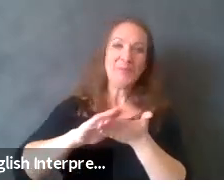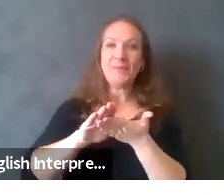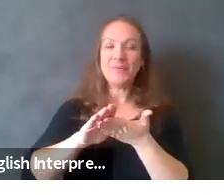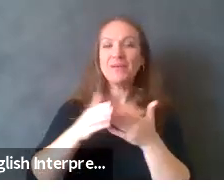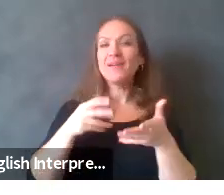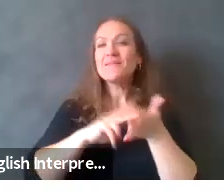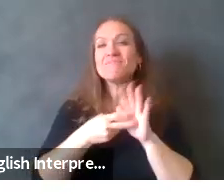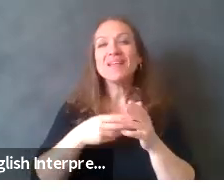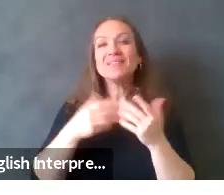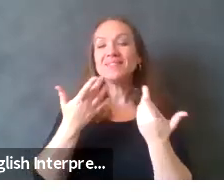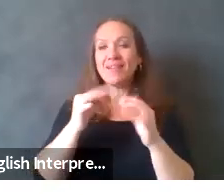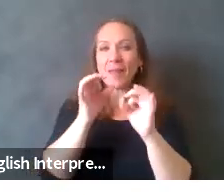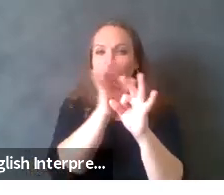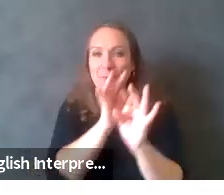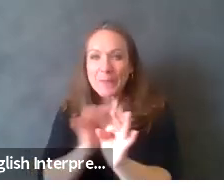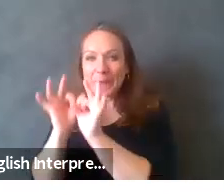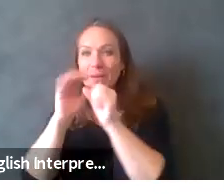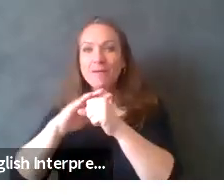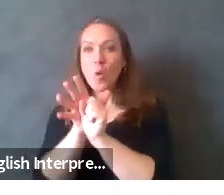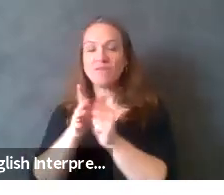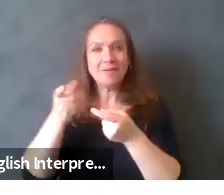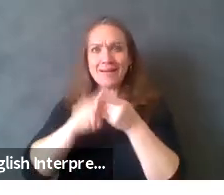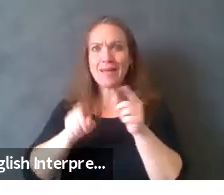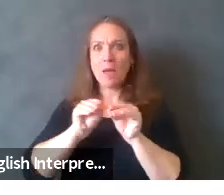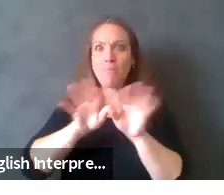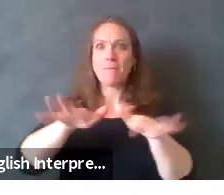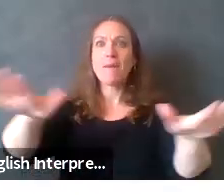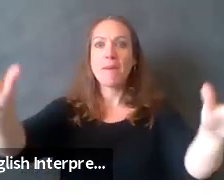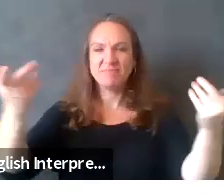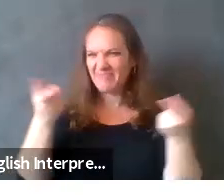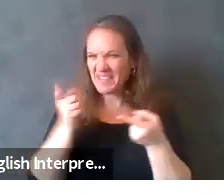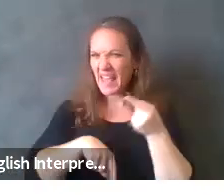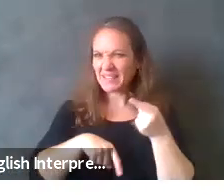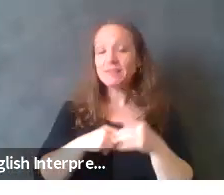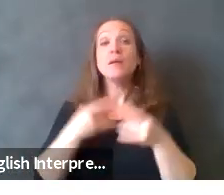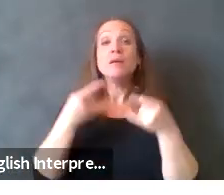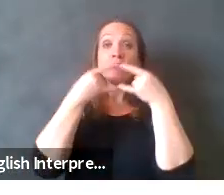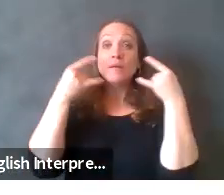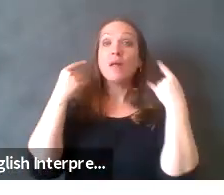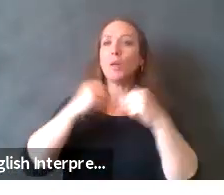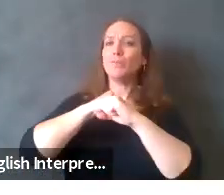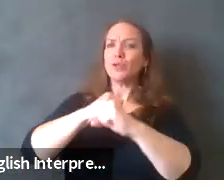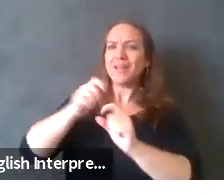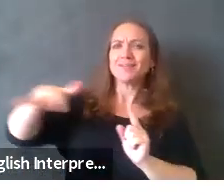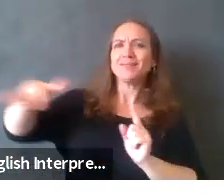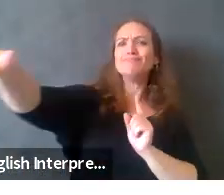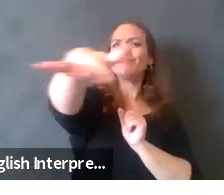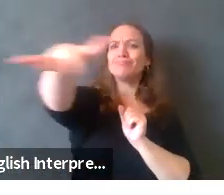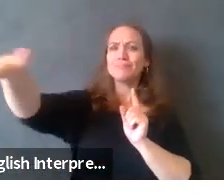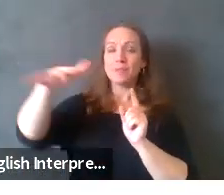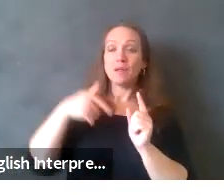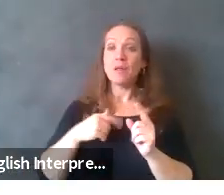to replicate. So please, again, face coverings to protect others, social distancing to hopefully protect